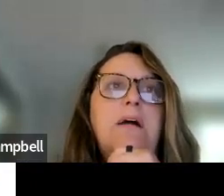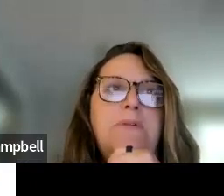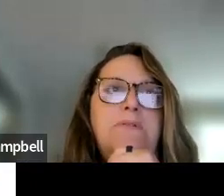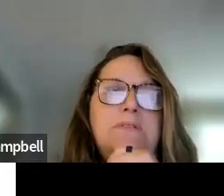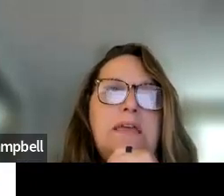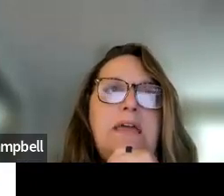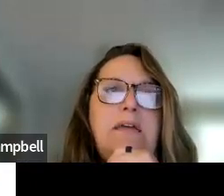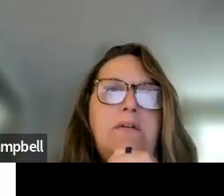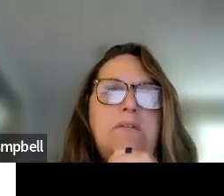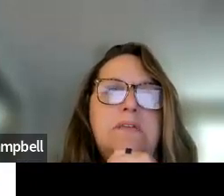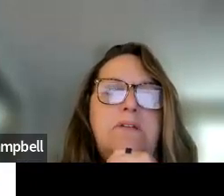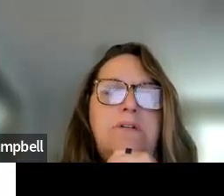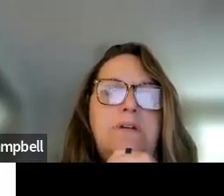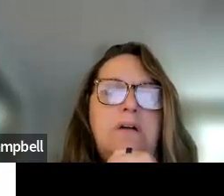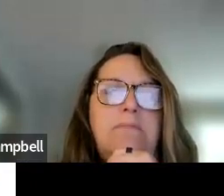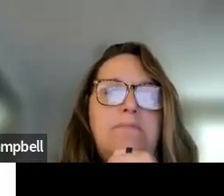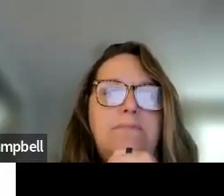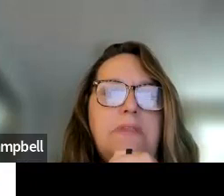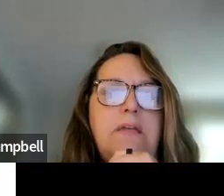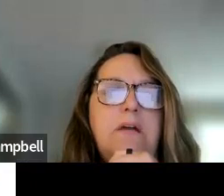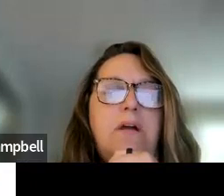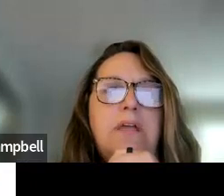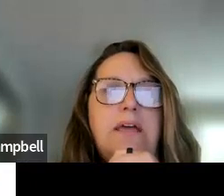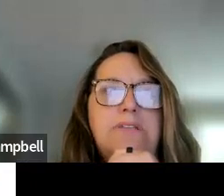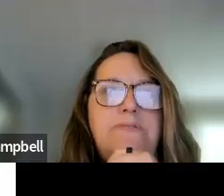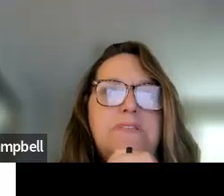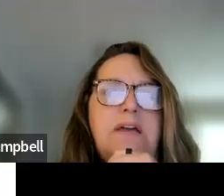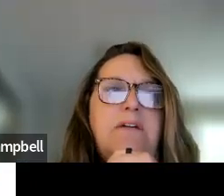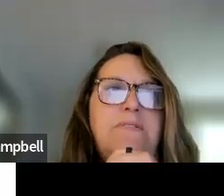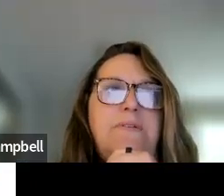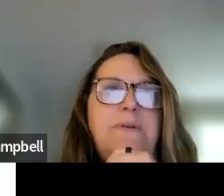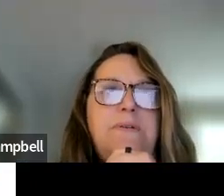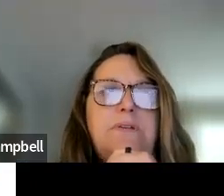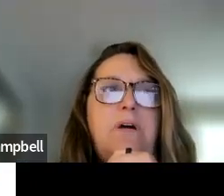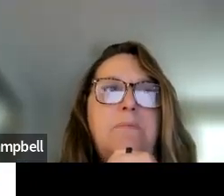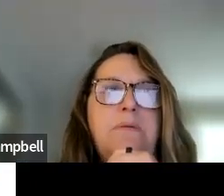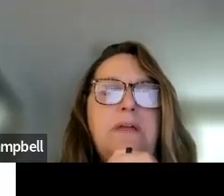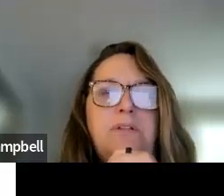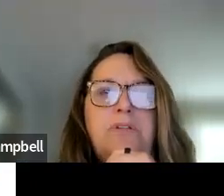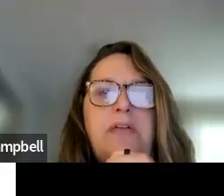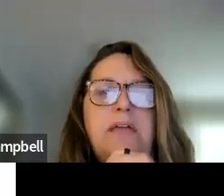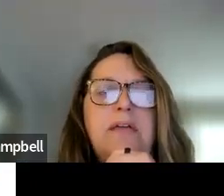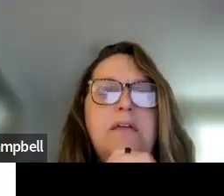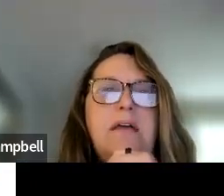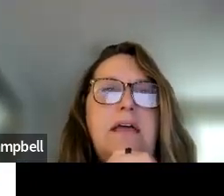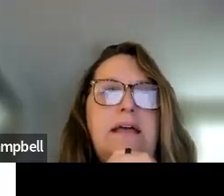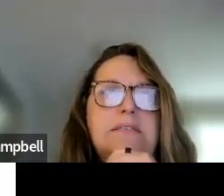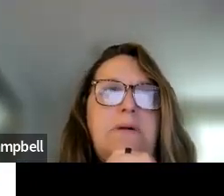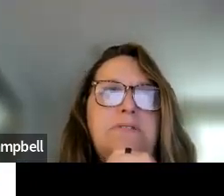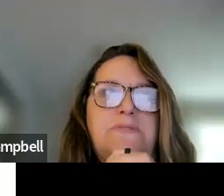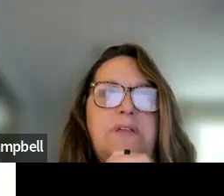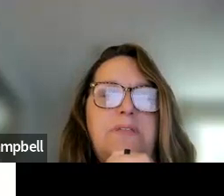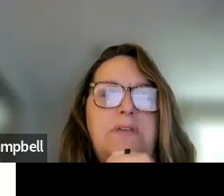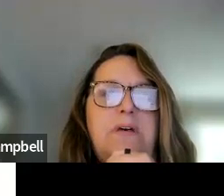before there was a Senator Harkin had a chief of staff who used to call me regularly and